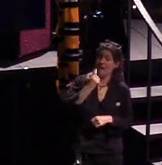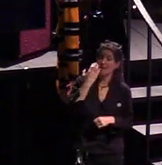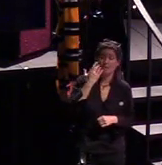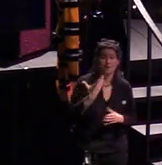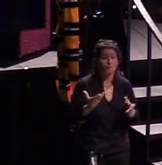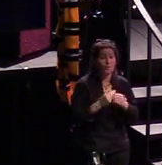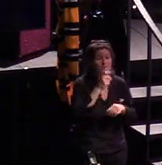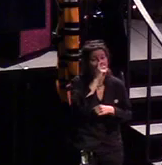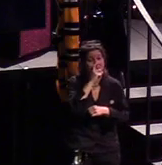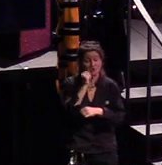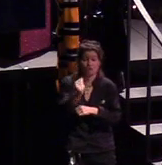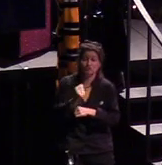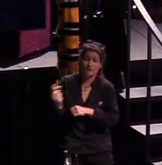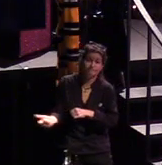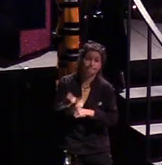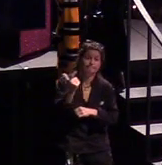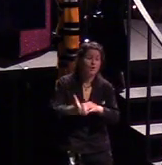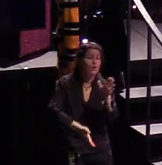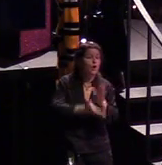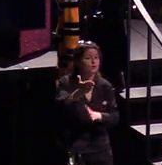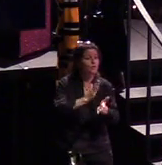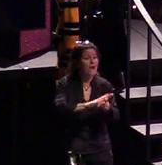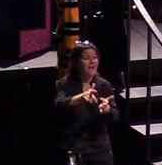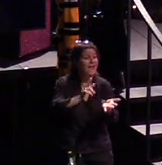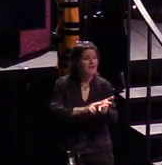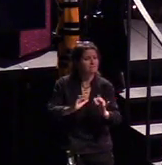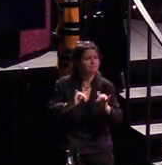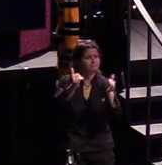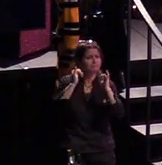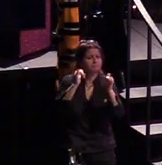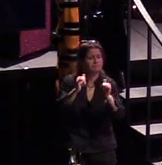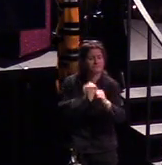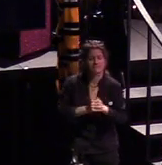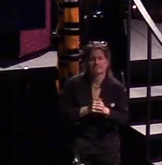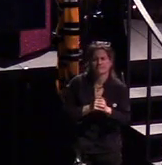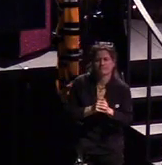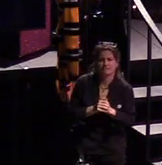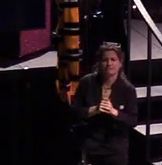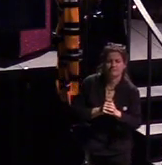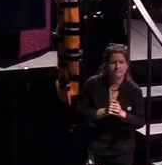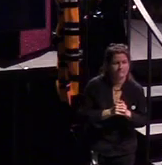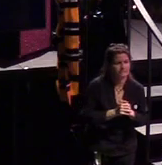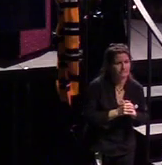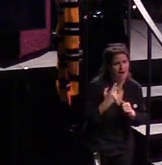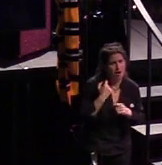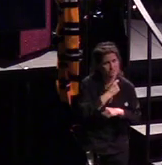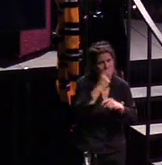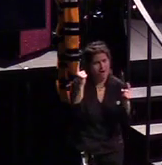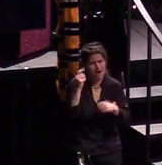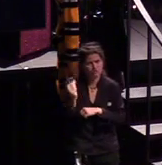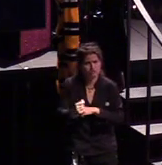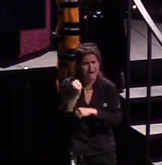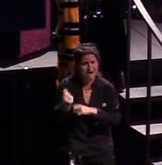to a Hindu biscuit the train was busy I was very conscious that other passengers